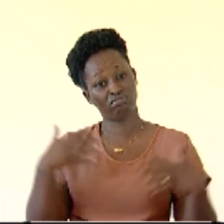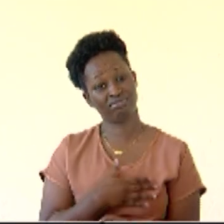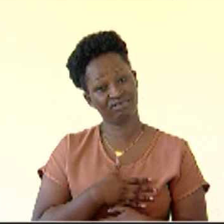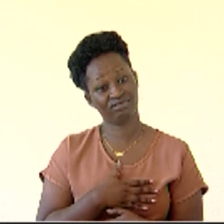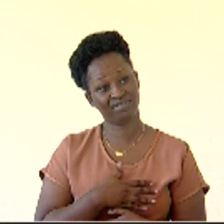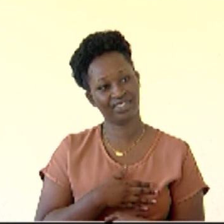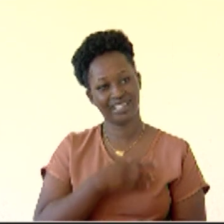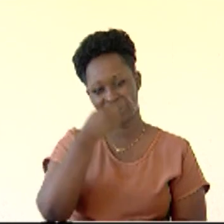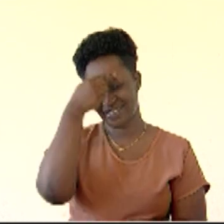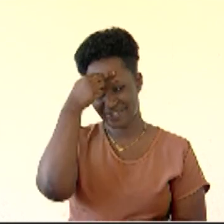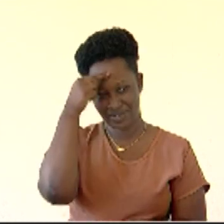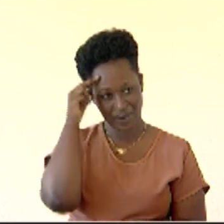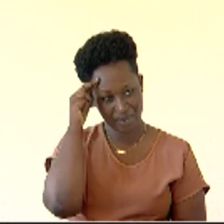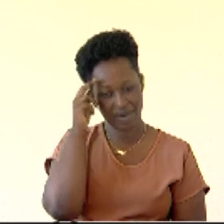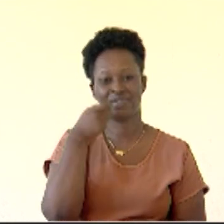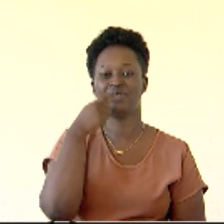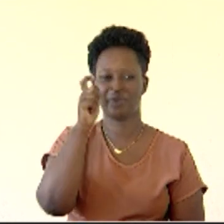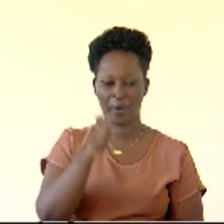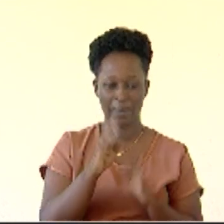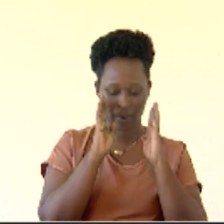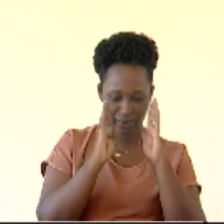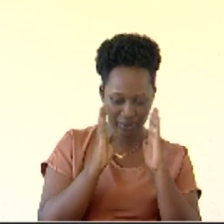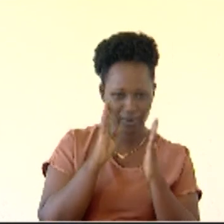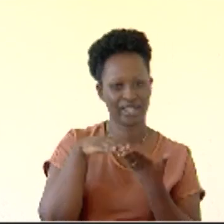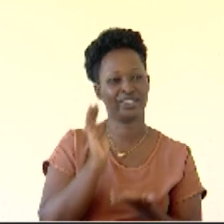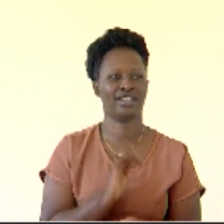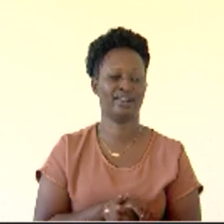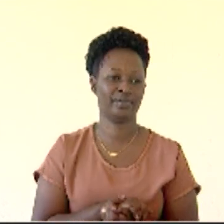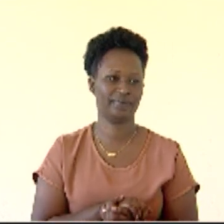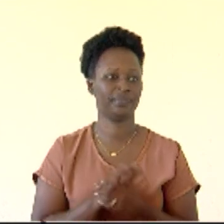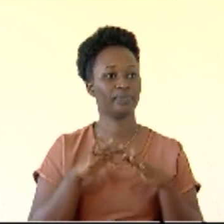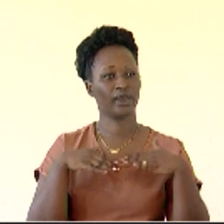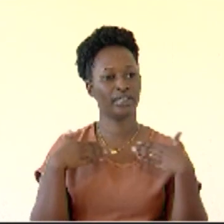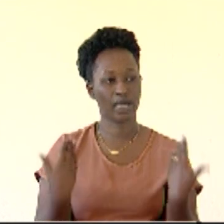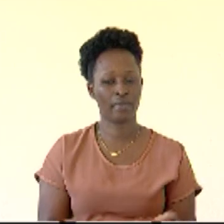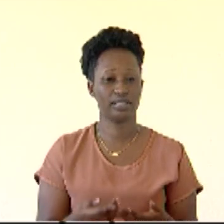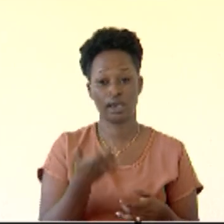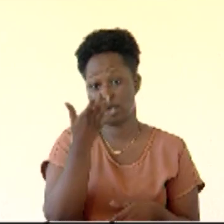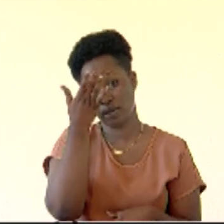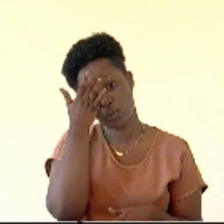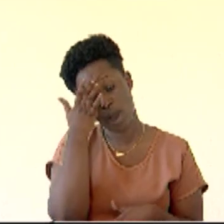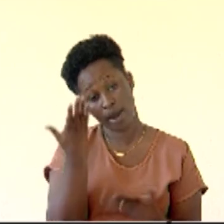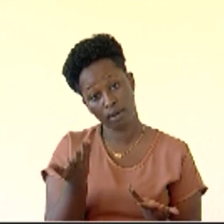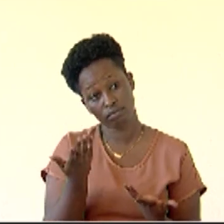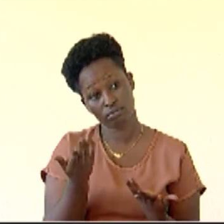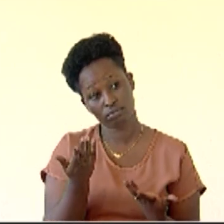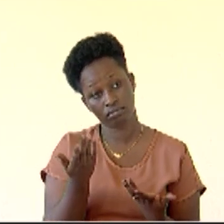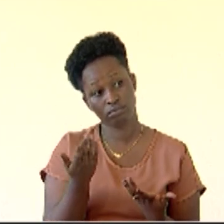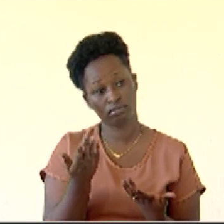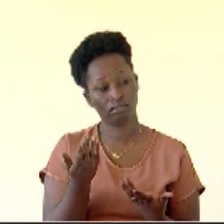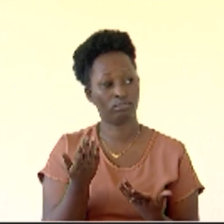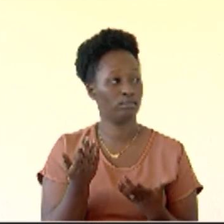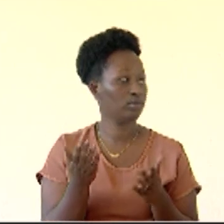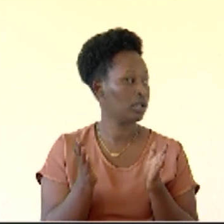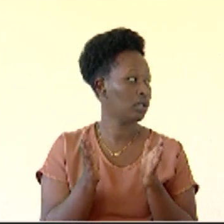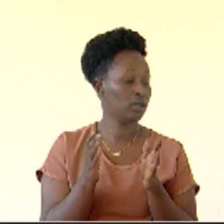That's why you have to be more careful on that. Or sexual transmitted diseases. Not only that, it can also lead to what